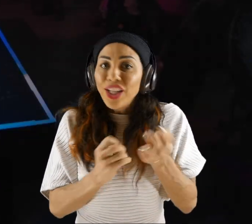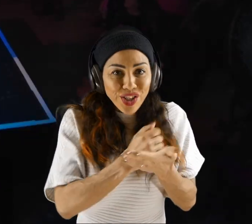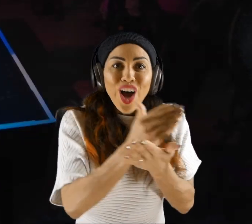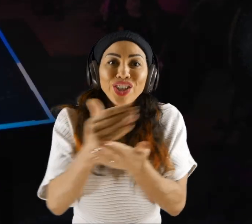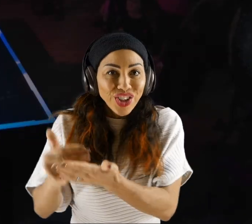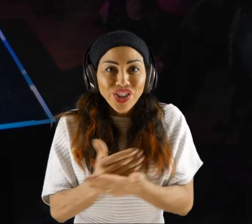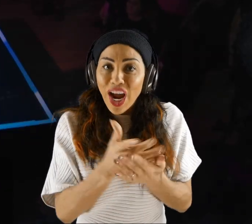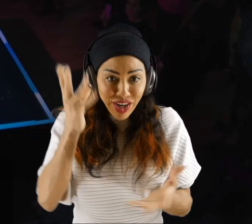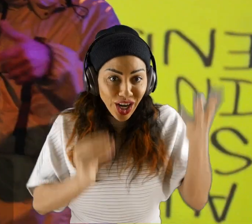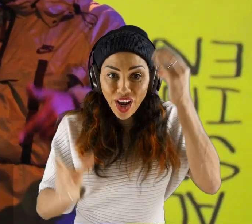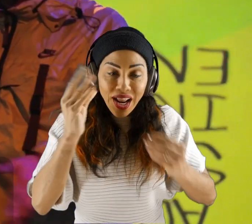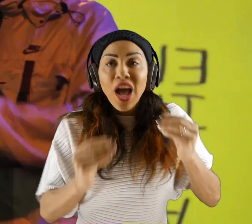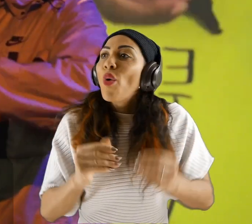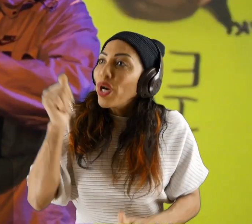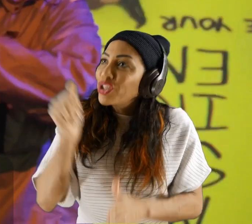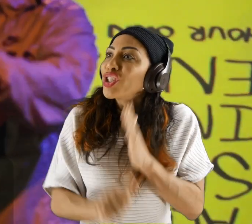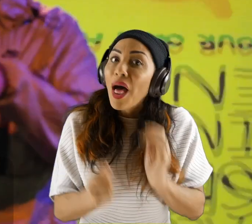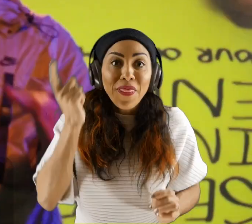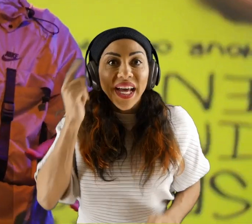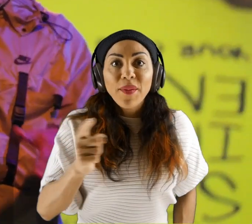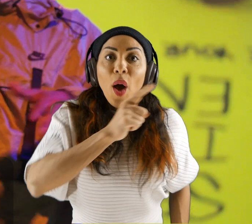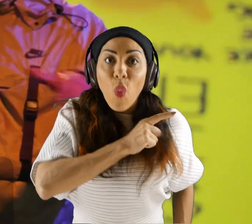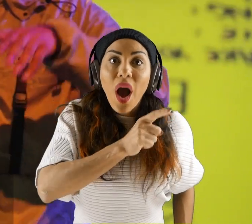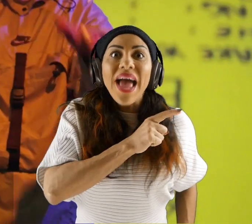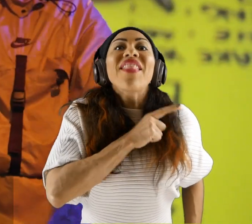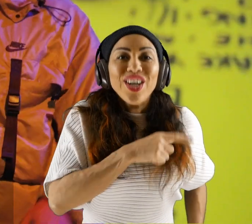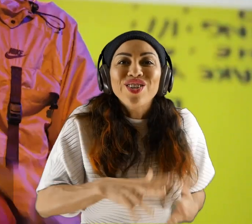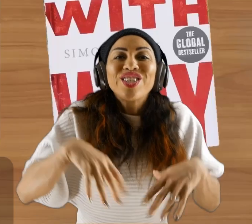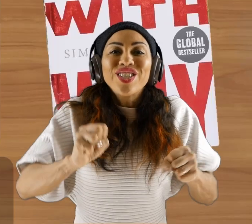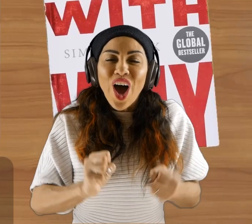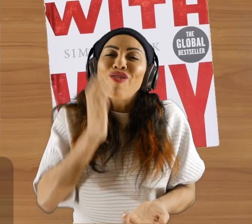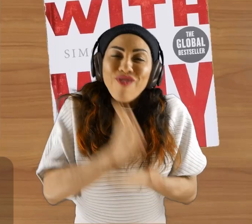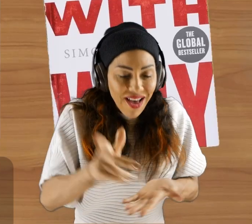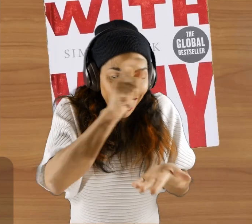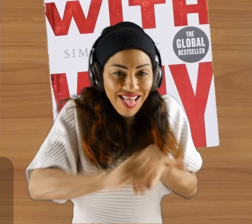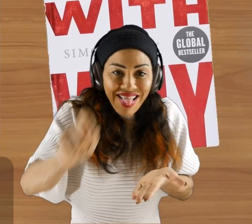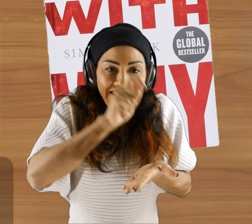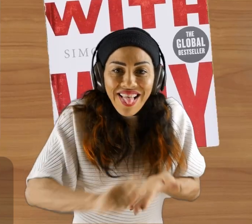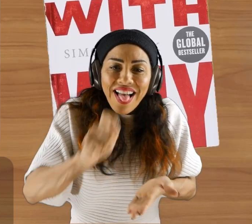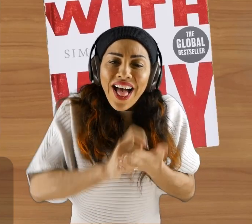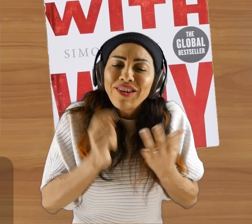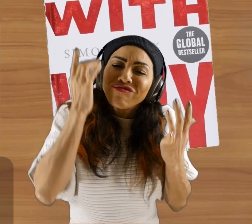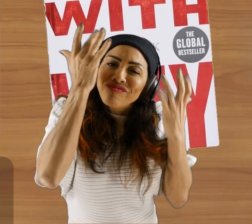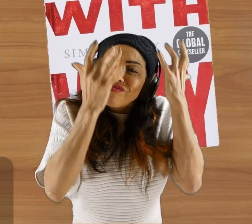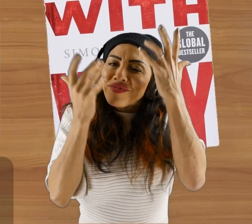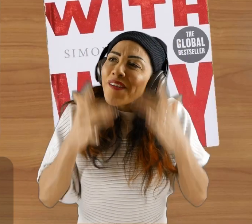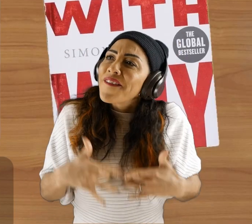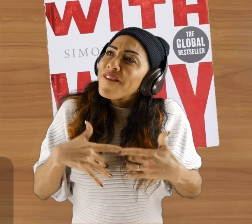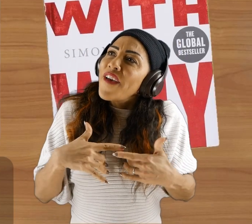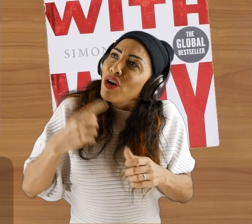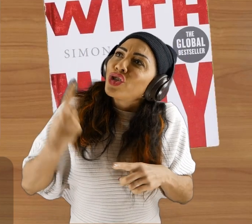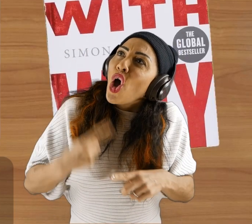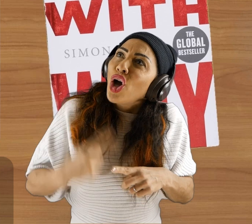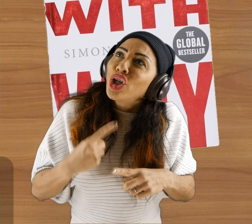start sharing the learning. That's when he finally figured out why, then he started writing again in earnest. One post for the week's not enough, cause more time curious feels